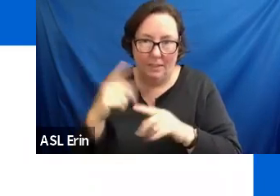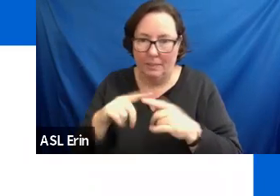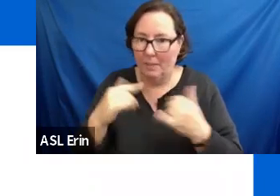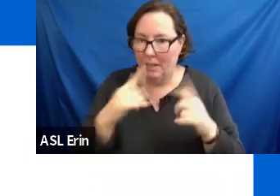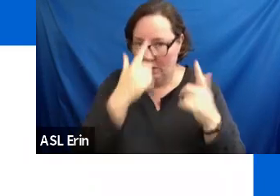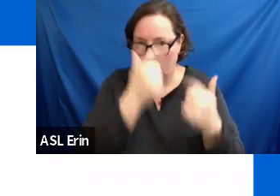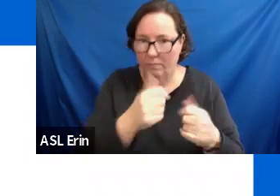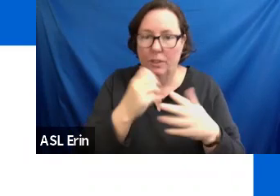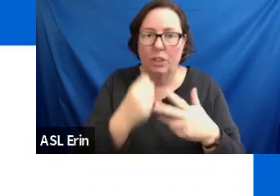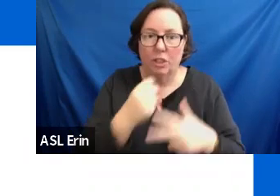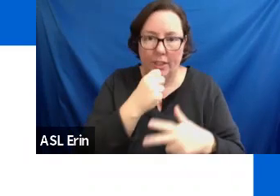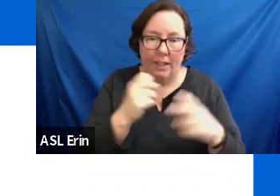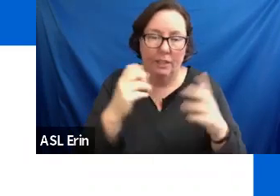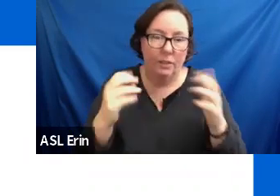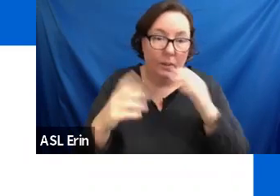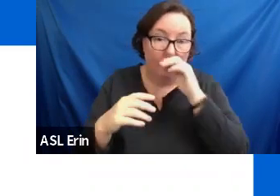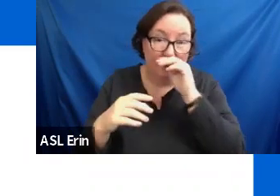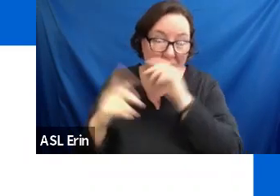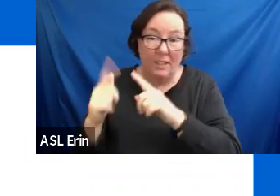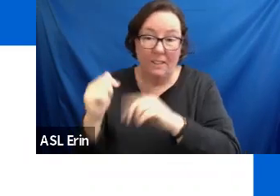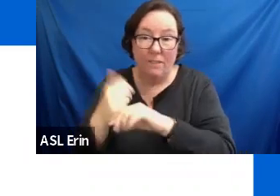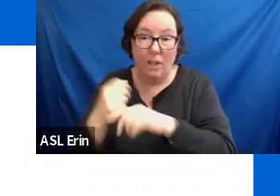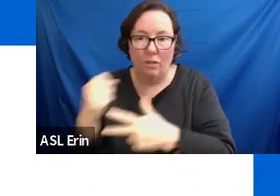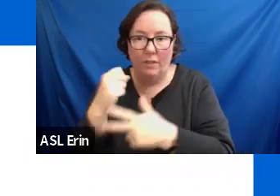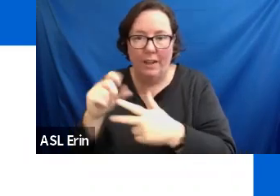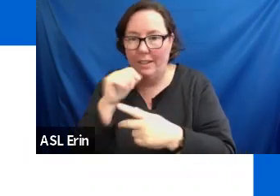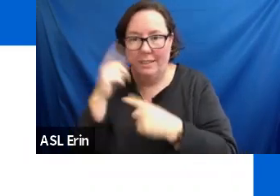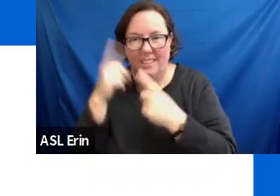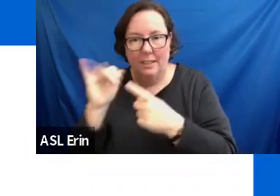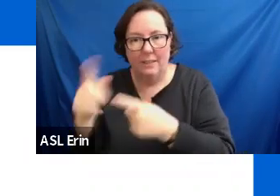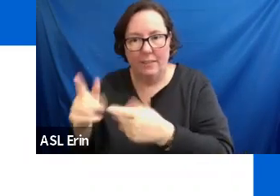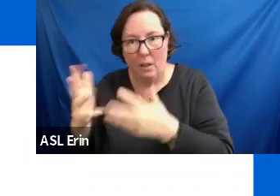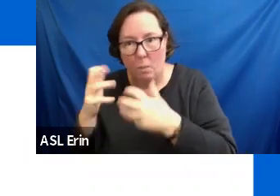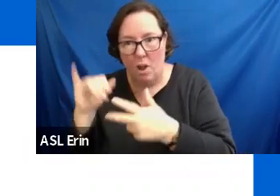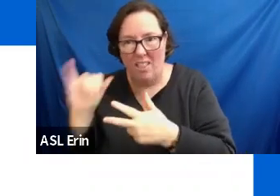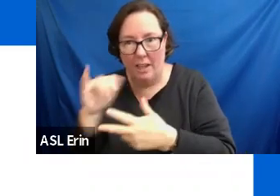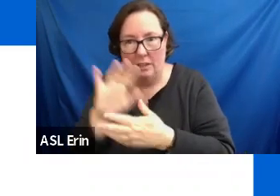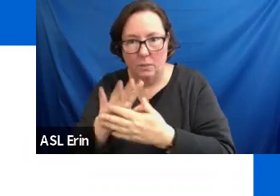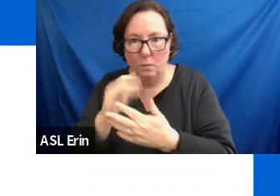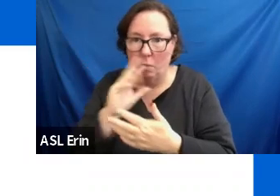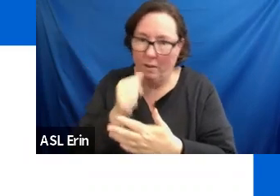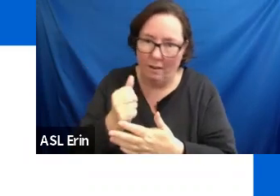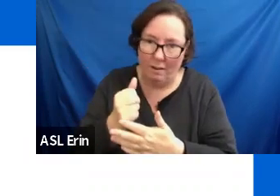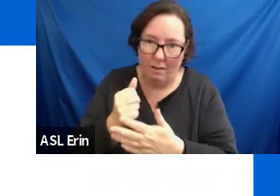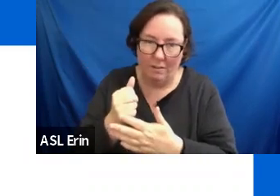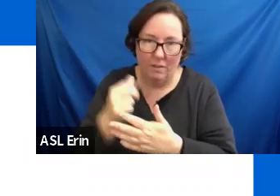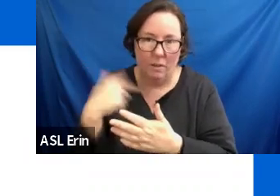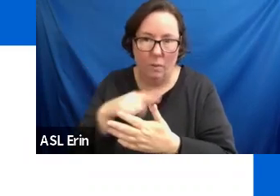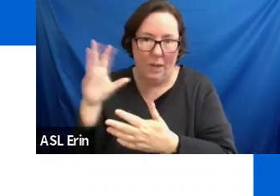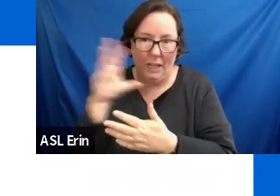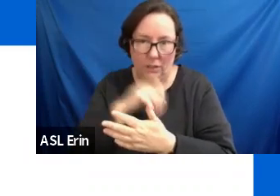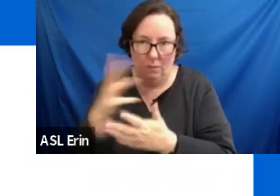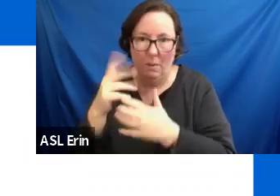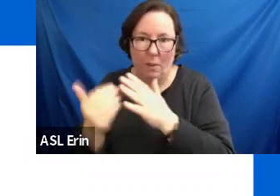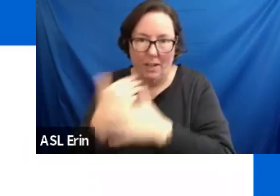And because we default ranked, that didn't take into consideration whether a family actually wanted to attend. However, for this